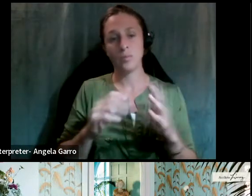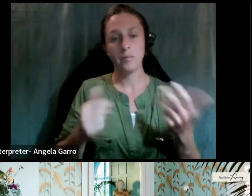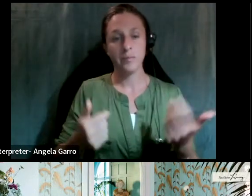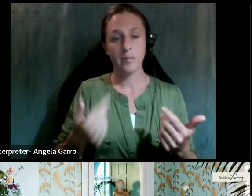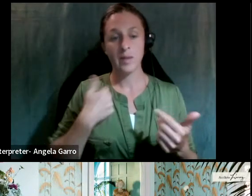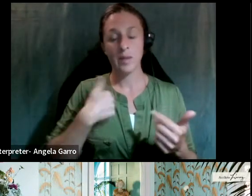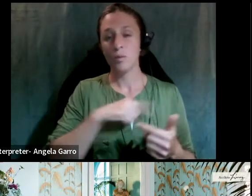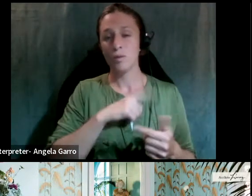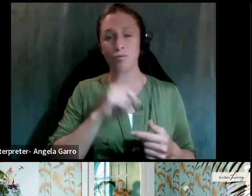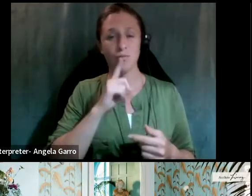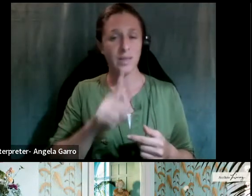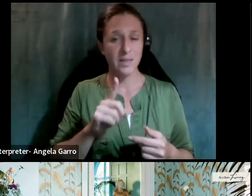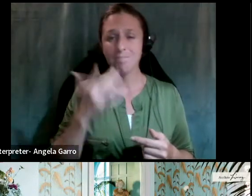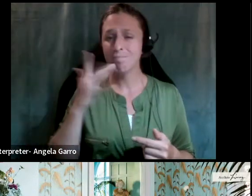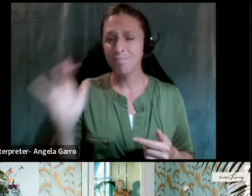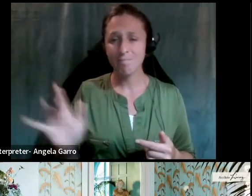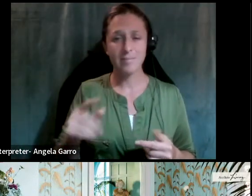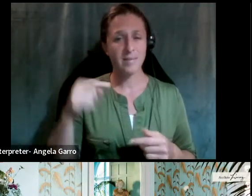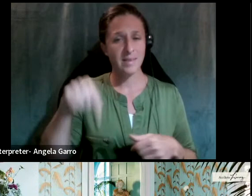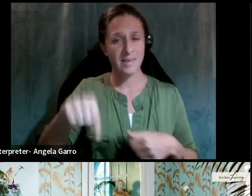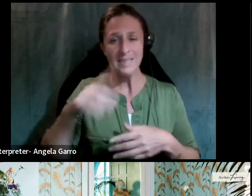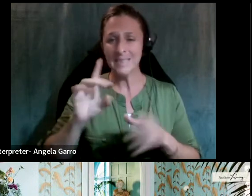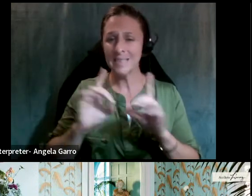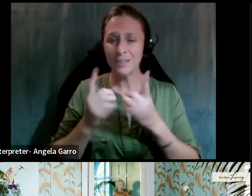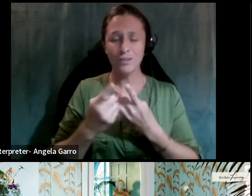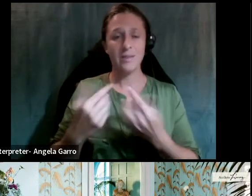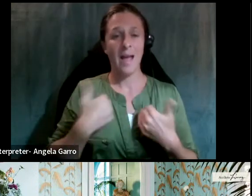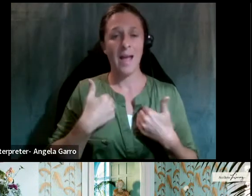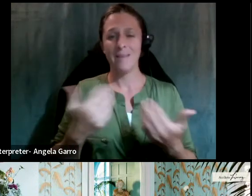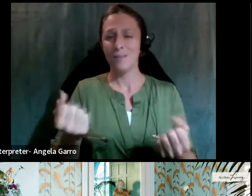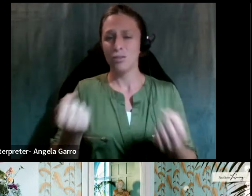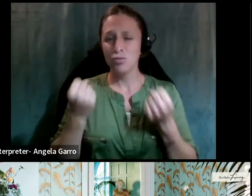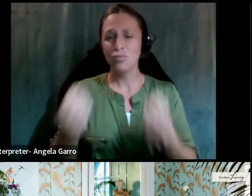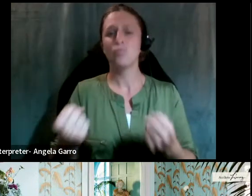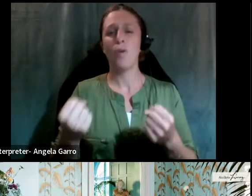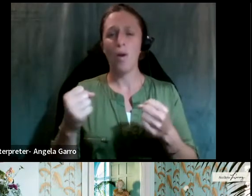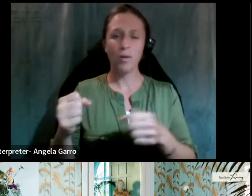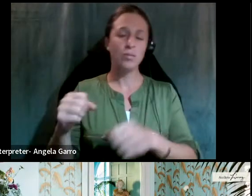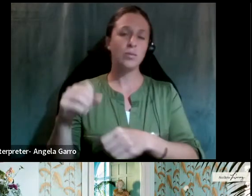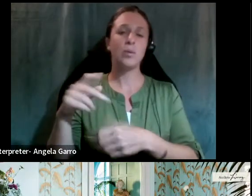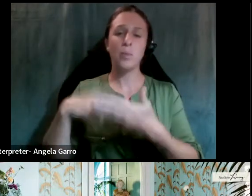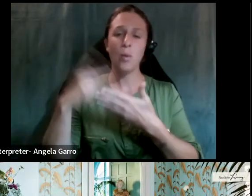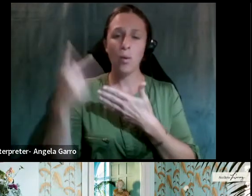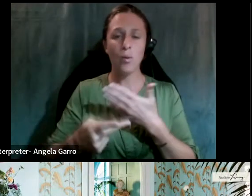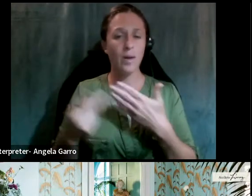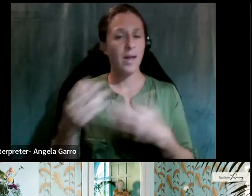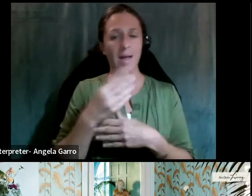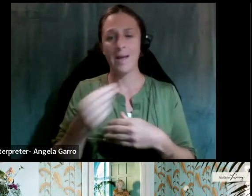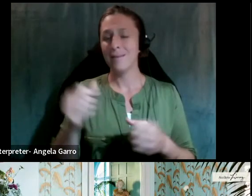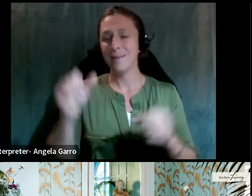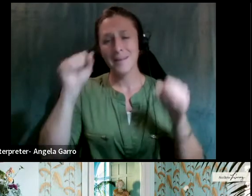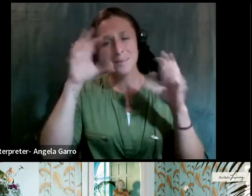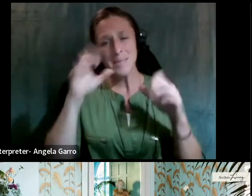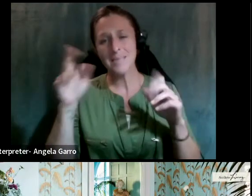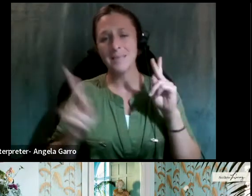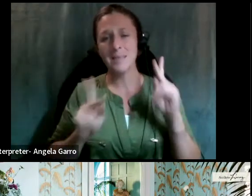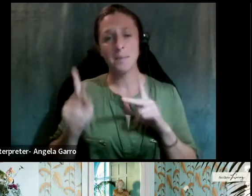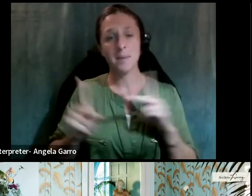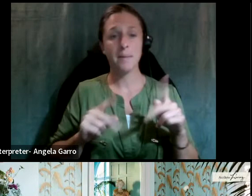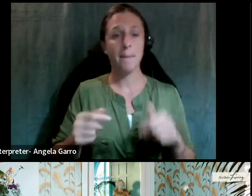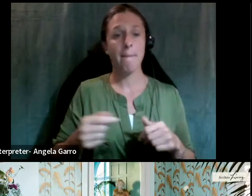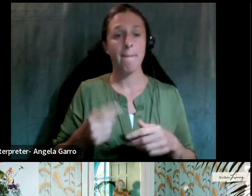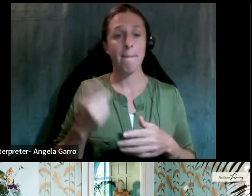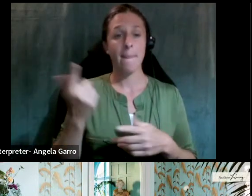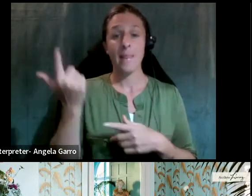very fortunate in this district to have such a strong program and such amazing people.